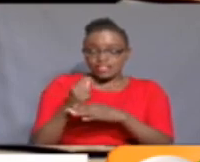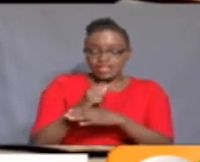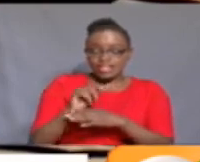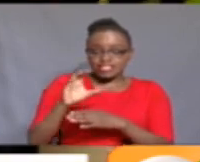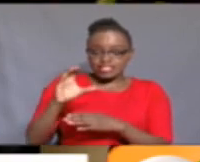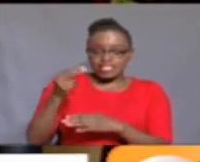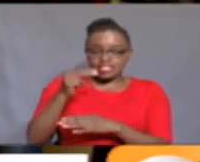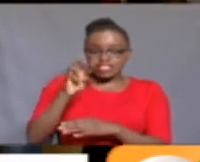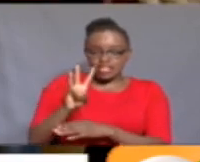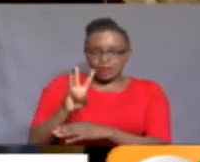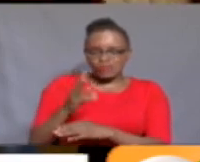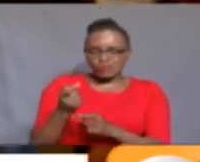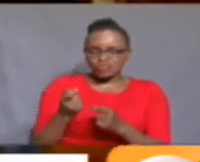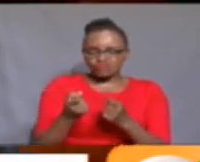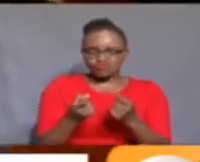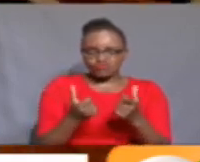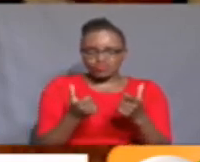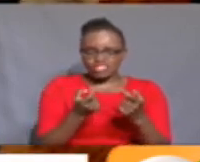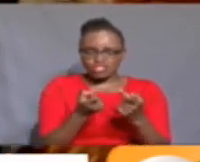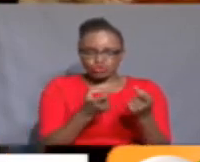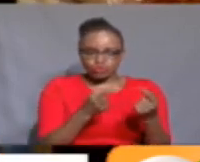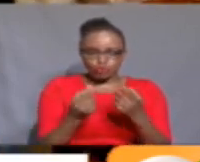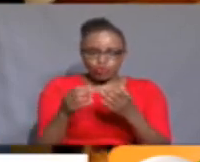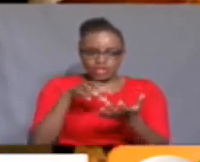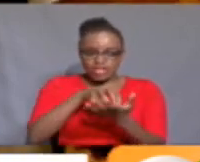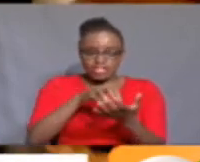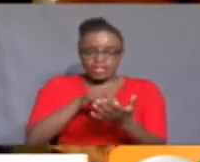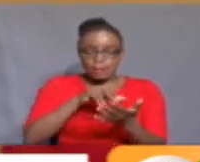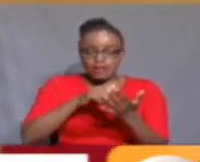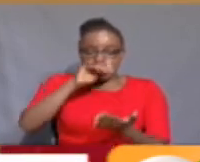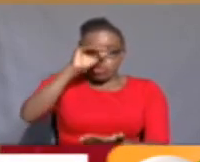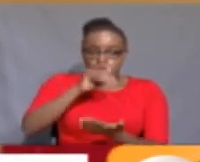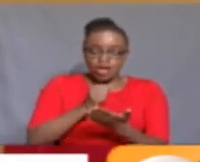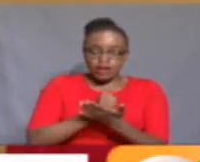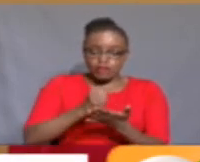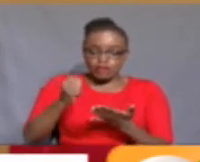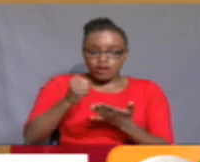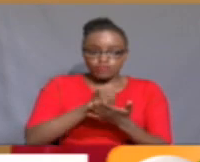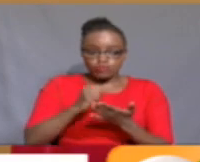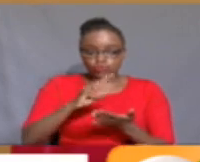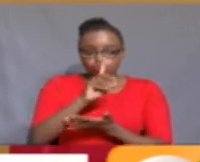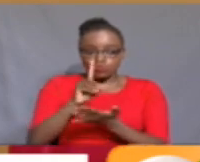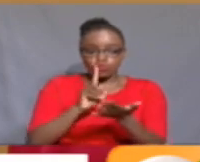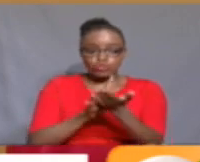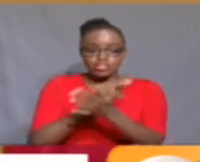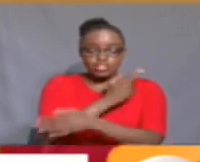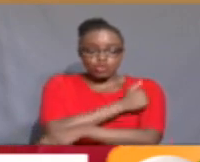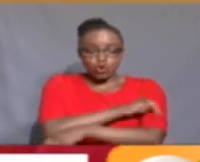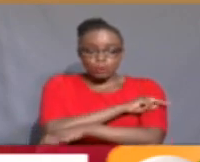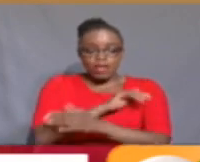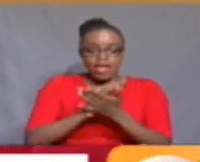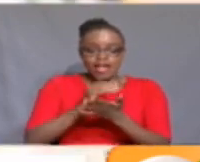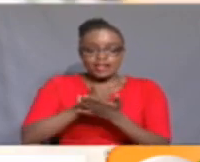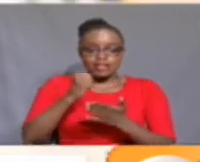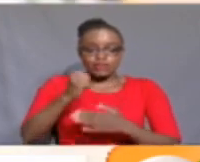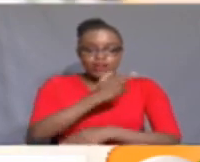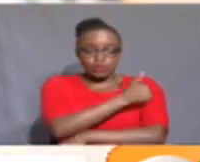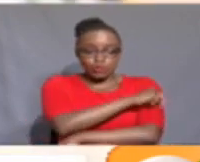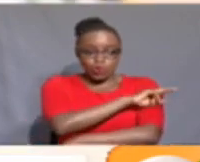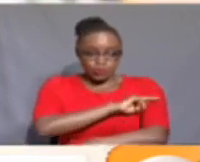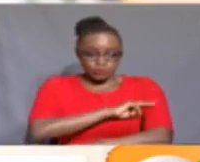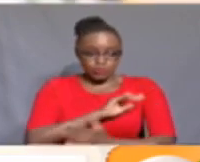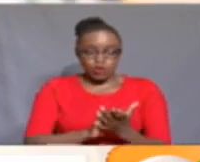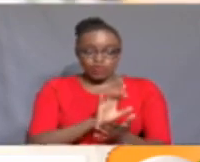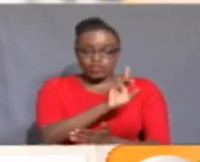would handle the minor cases within the village, therefore reducing referrals to district hospitals and referral hospitals. Kila